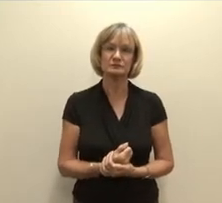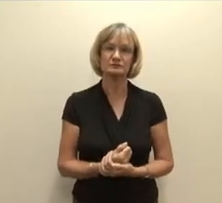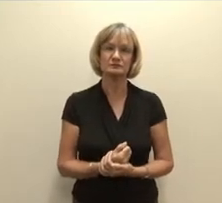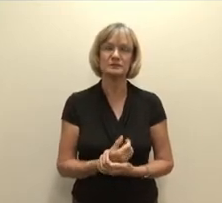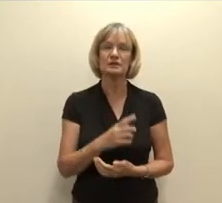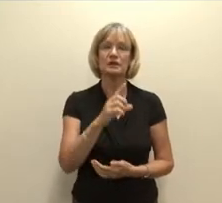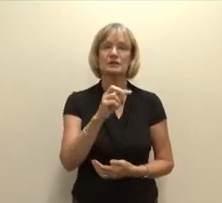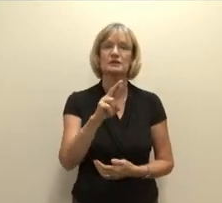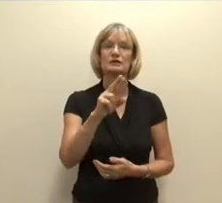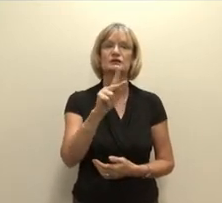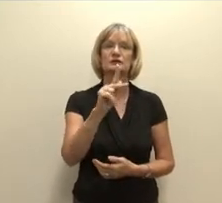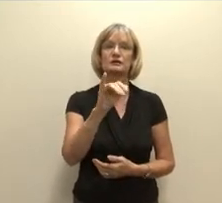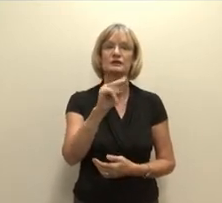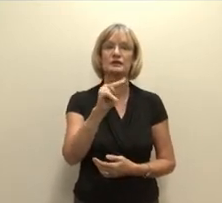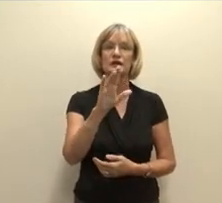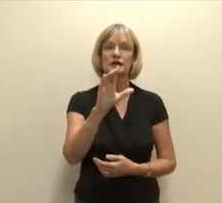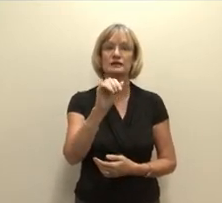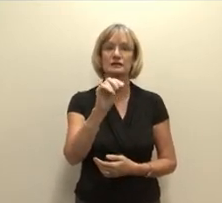Dr. Kincannon